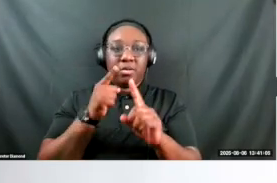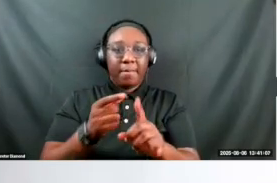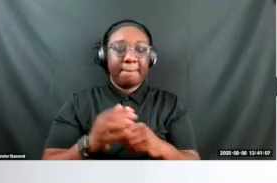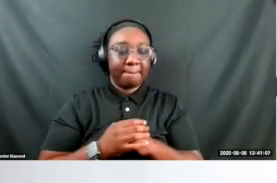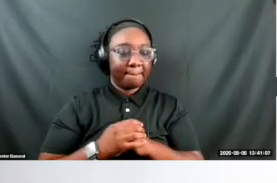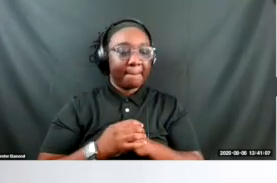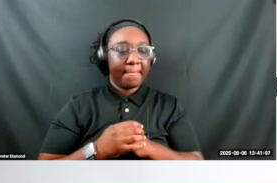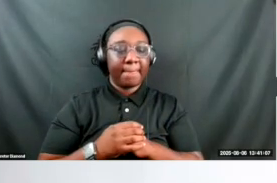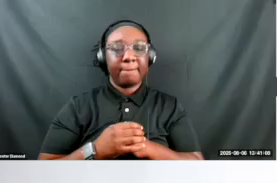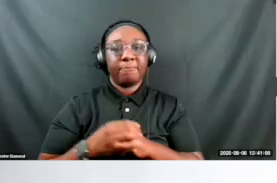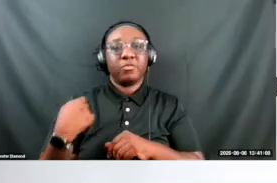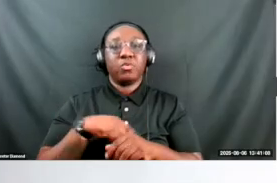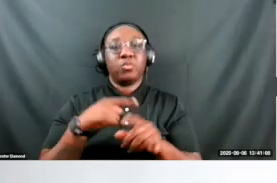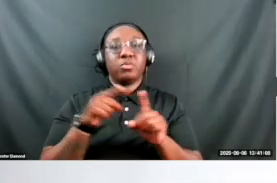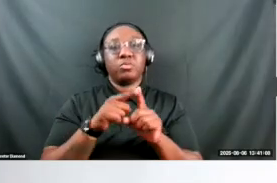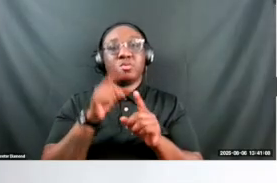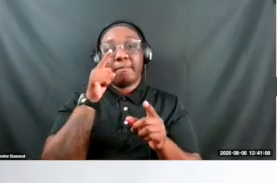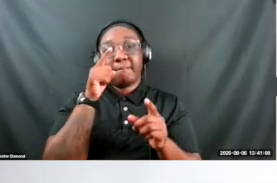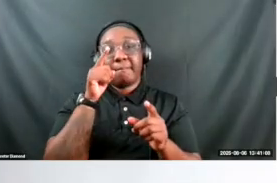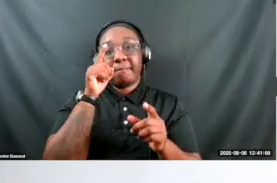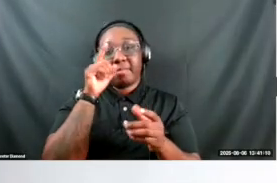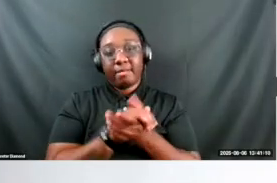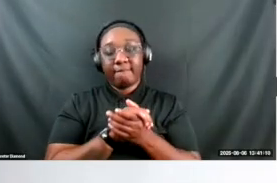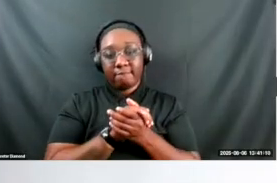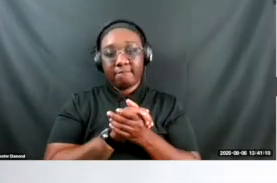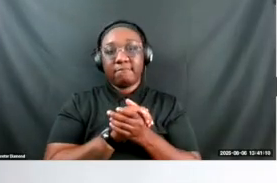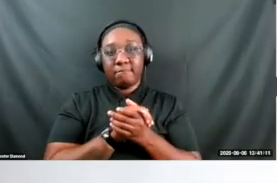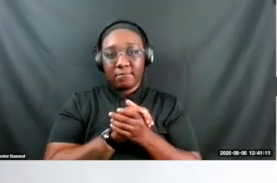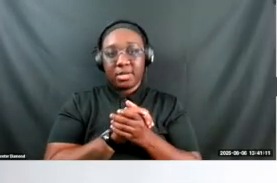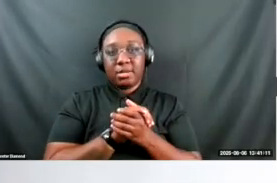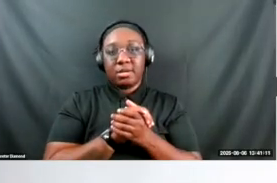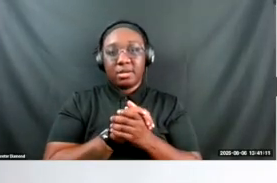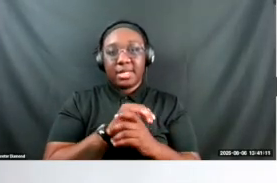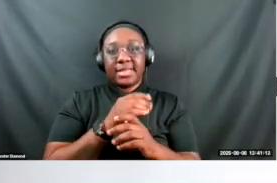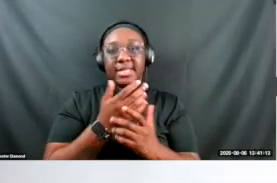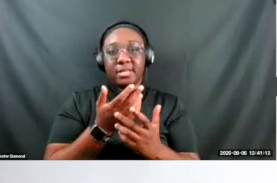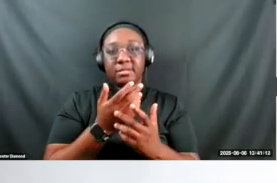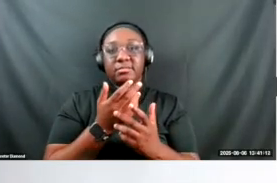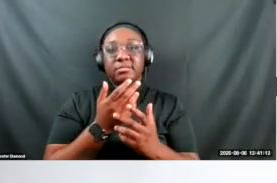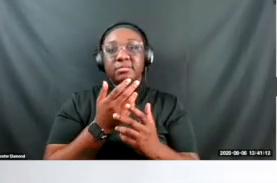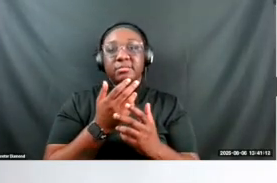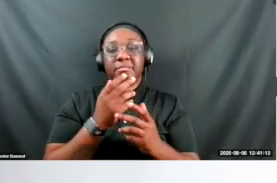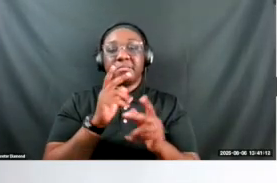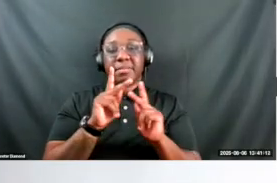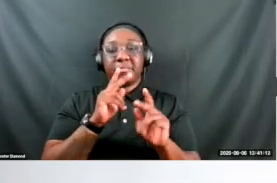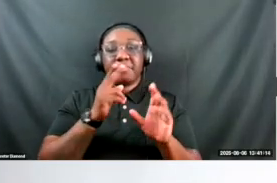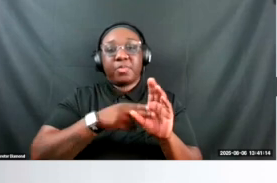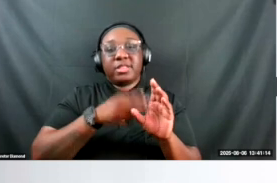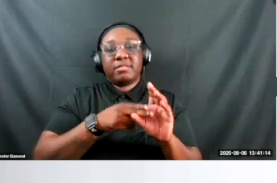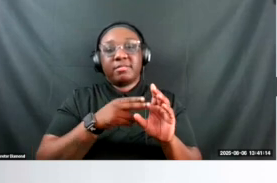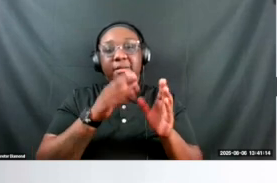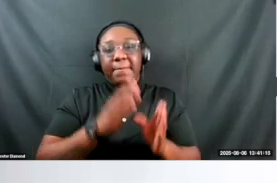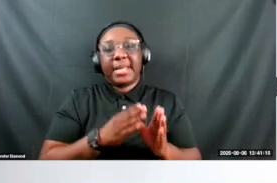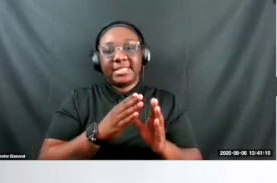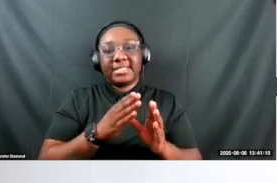We also believe that participants would benefit from clear definitions surrounding how program closure happens. Currently,